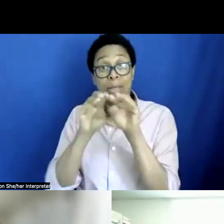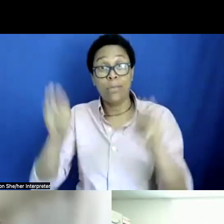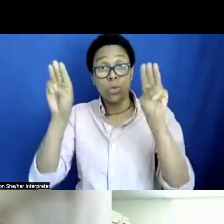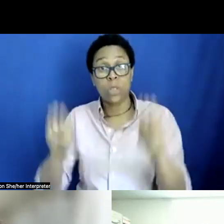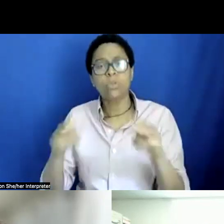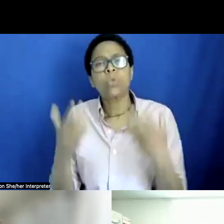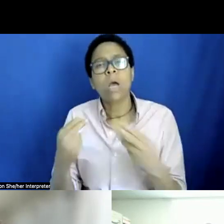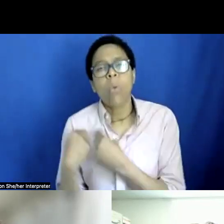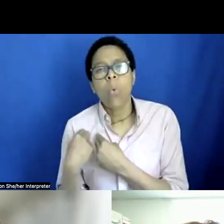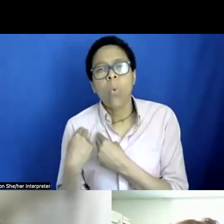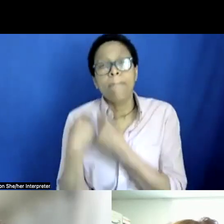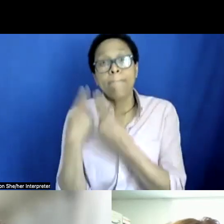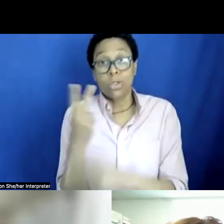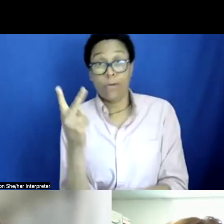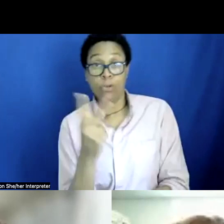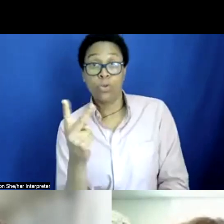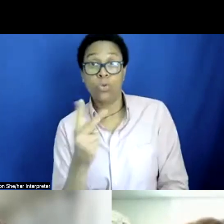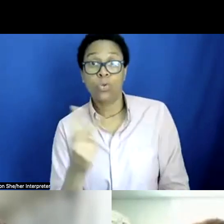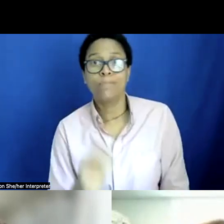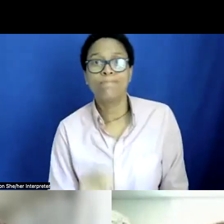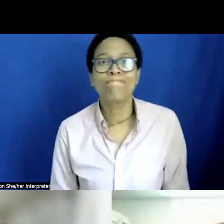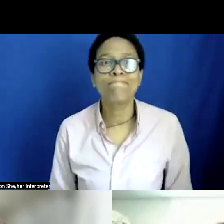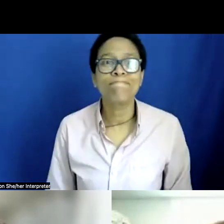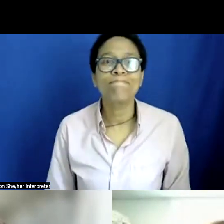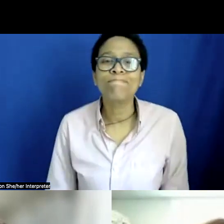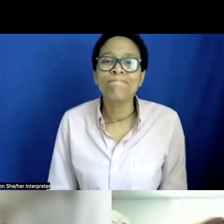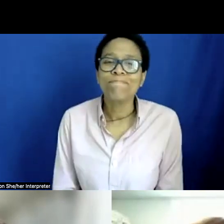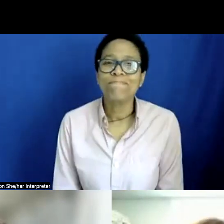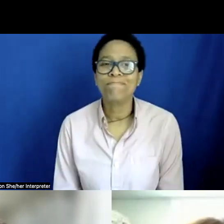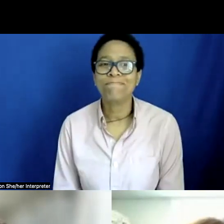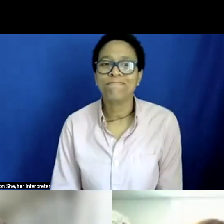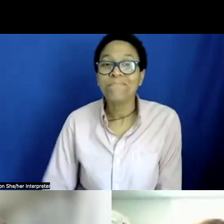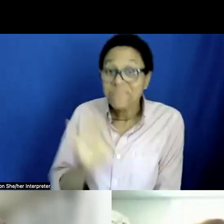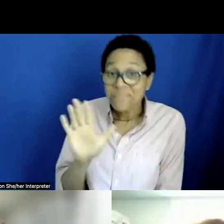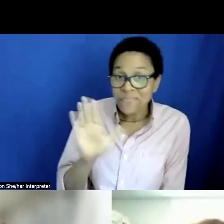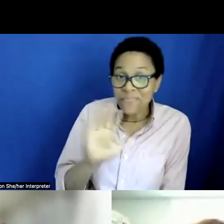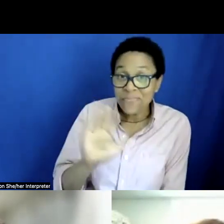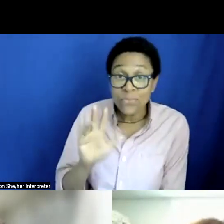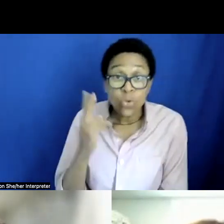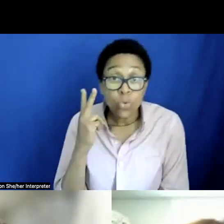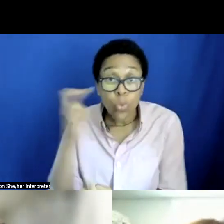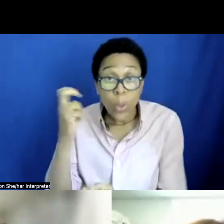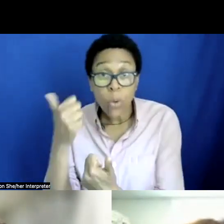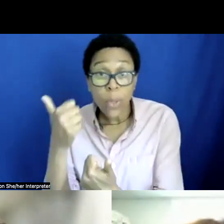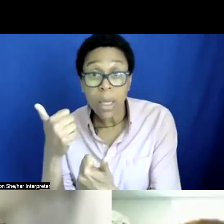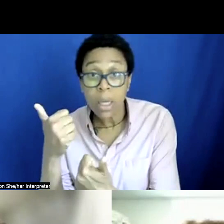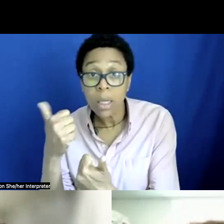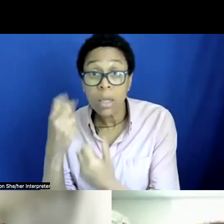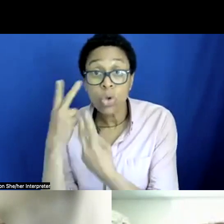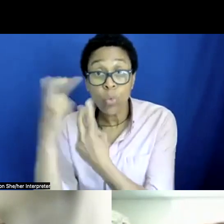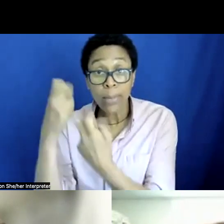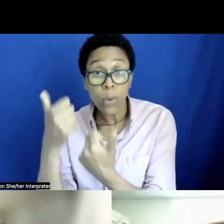now. Hi everyone, it's really interesting to be here. Can you hear me? Okay,